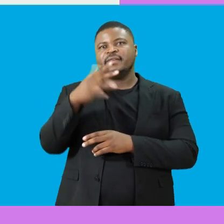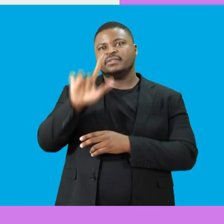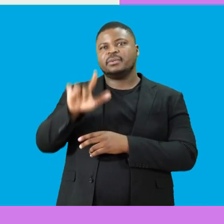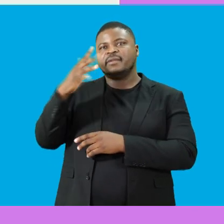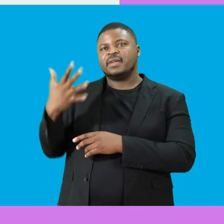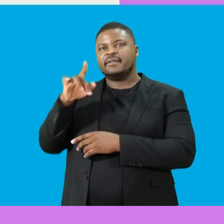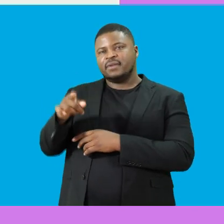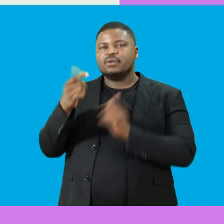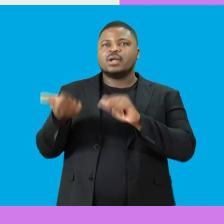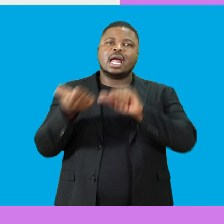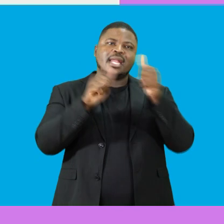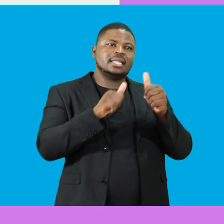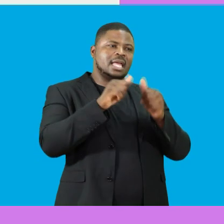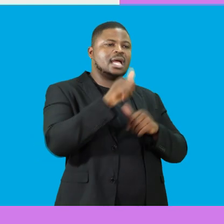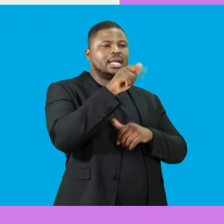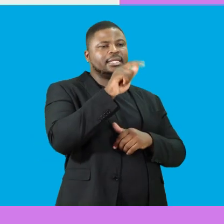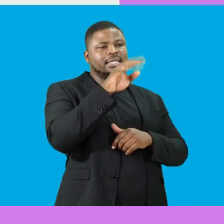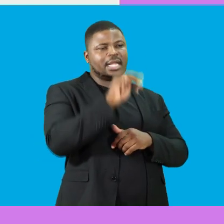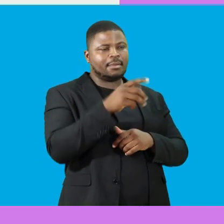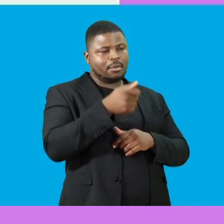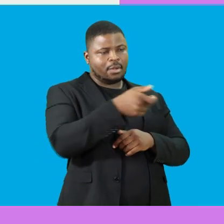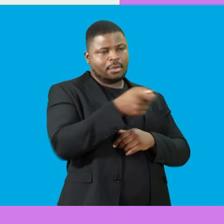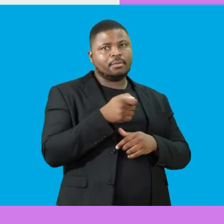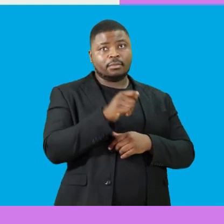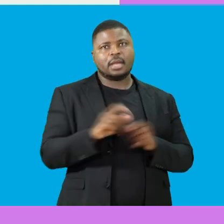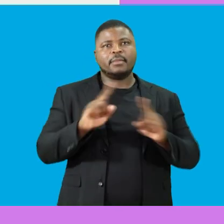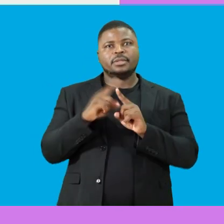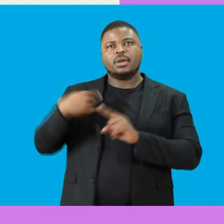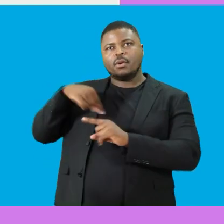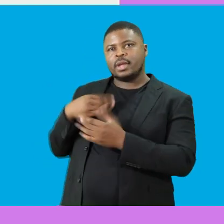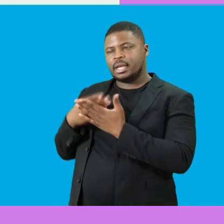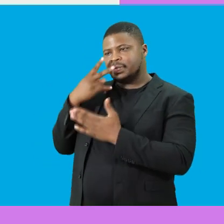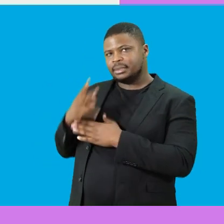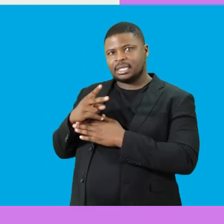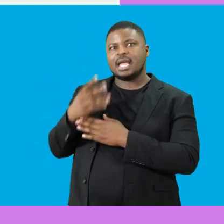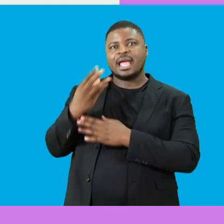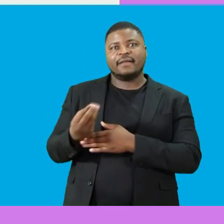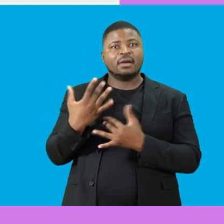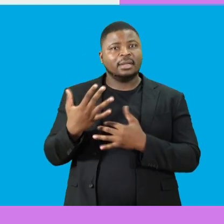another bank's ATM. Already we can see that we have